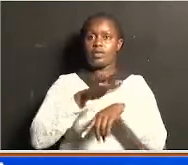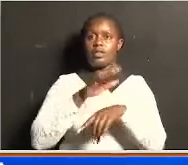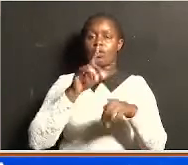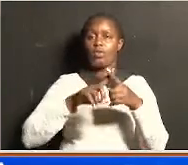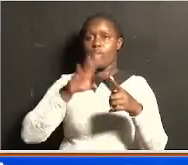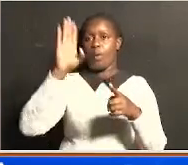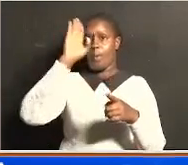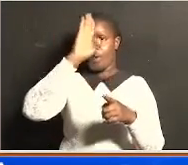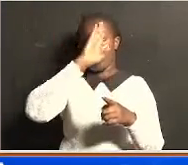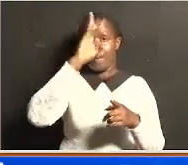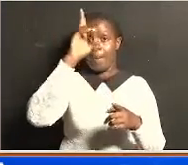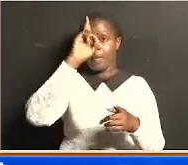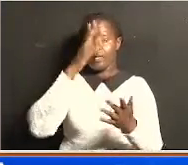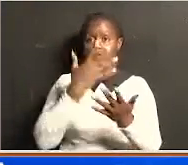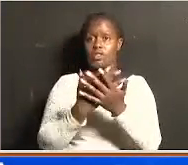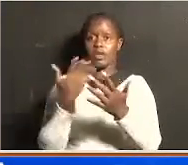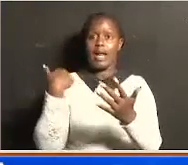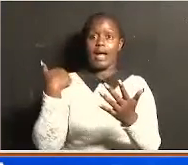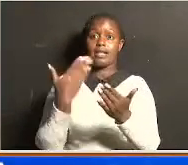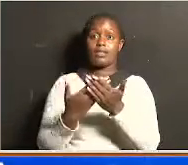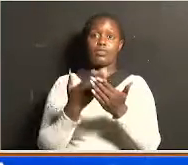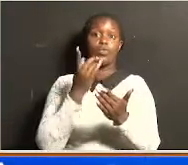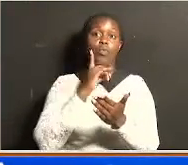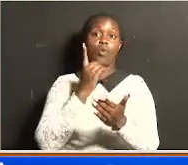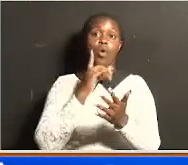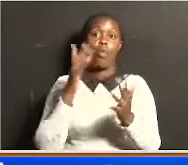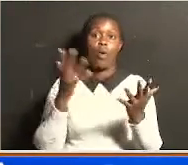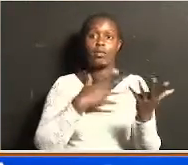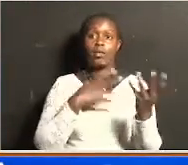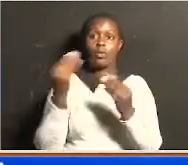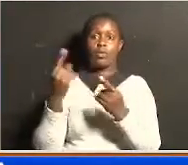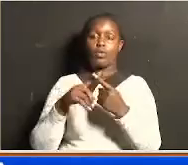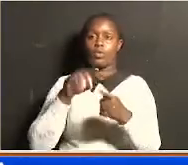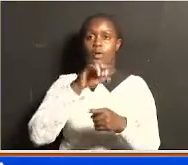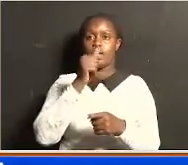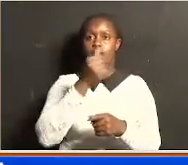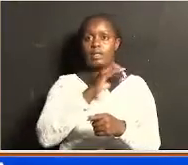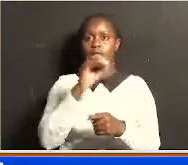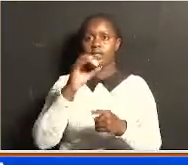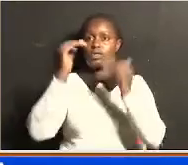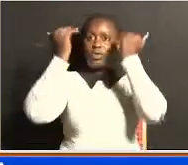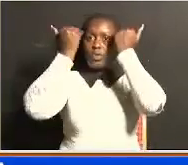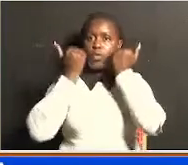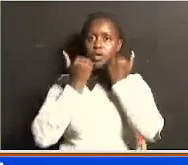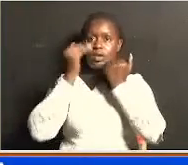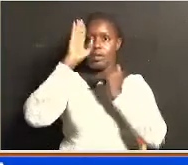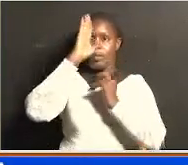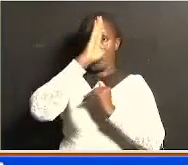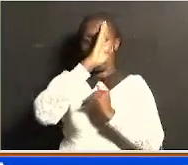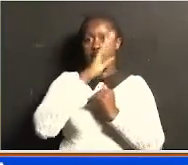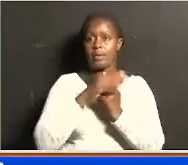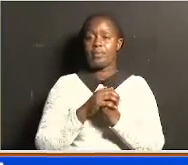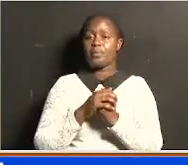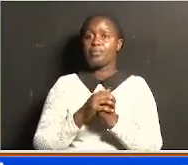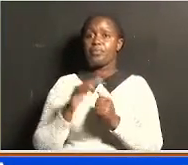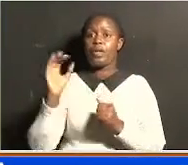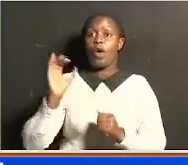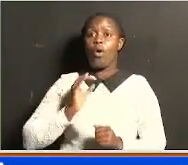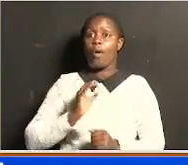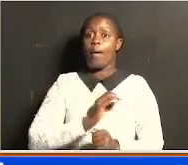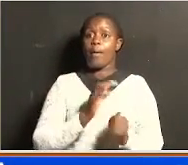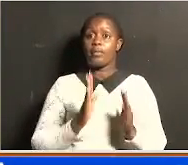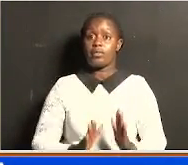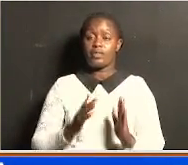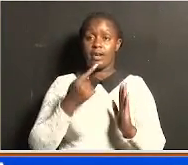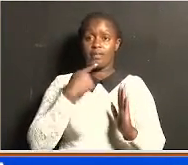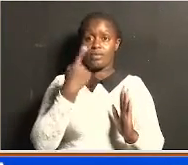Station until tomorrow, when they will be arraigned before the Anti-Corruption Court in Bungoma. The commission has directed